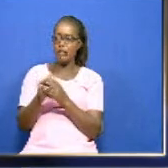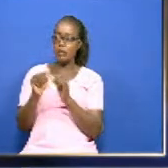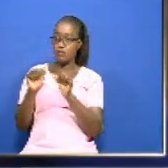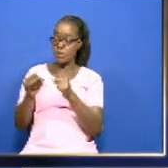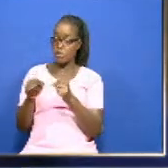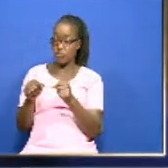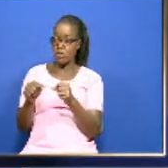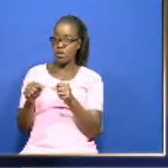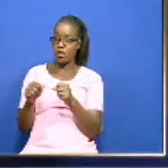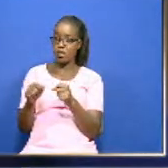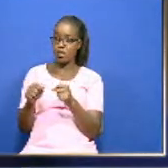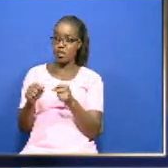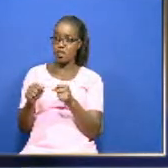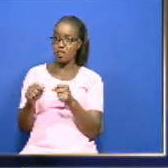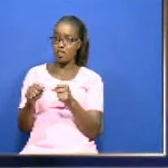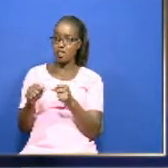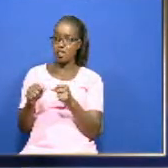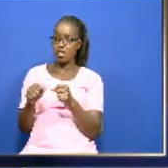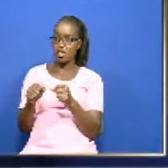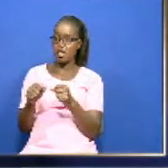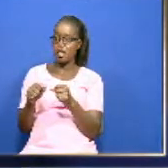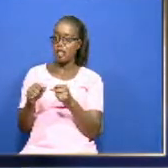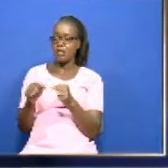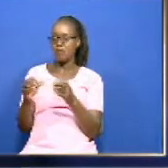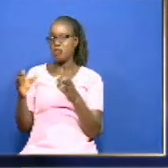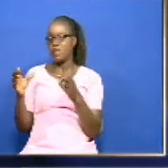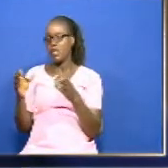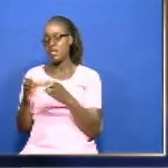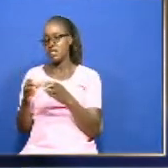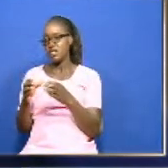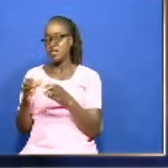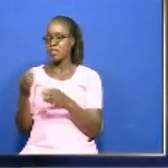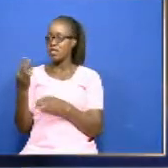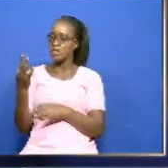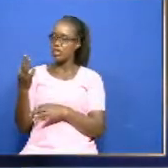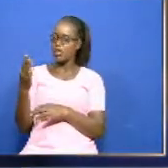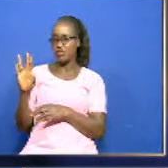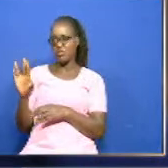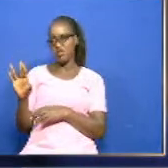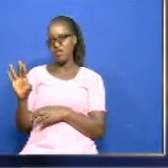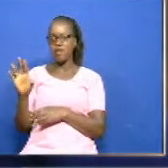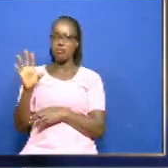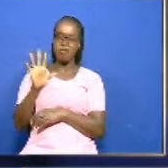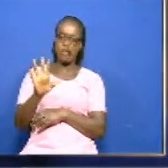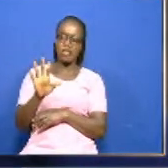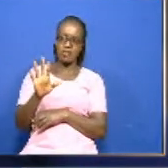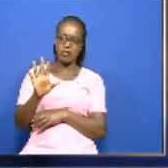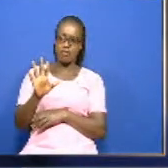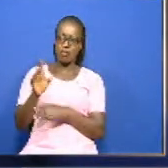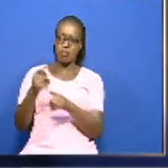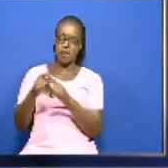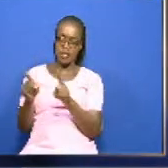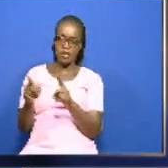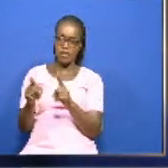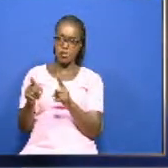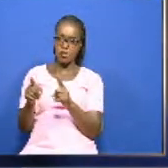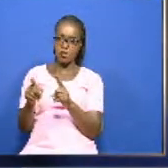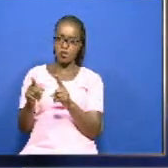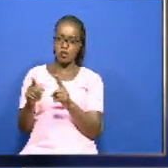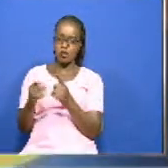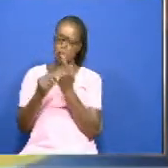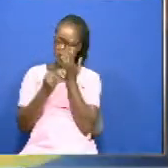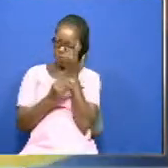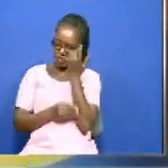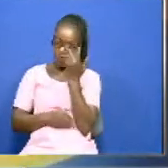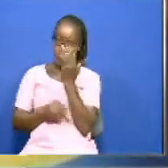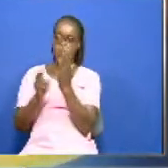mtoto yuko grade ya juu kama grade 3, 4, 5, lakini ana shida ya